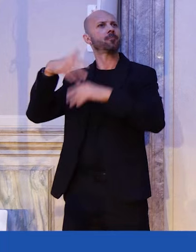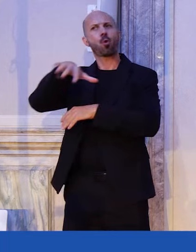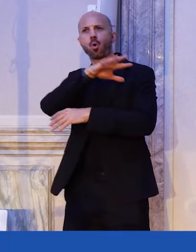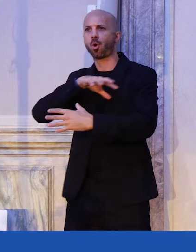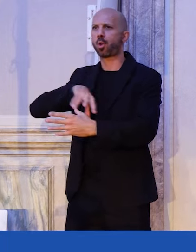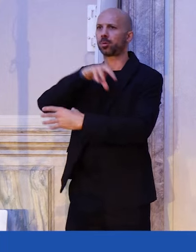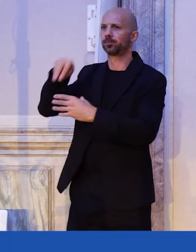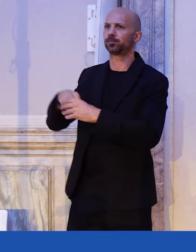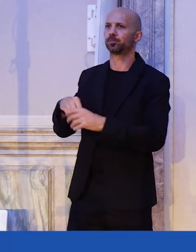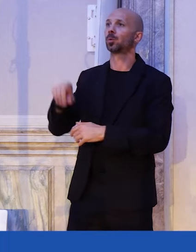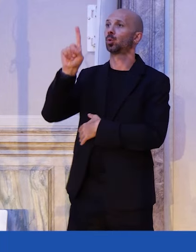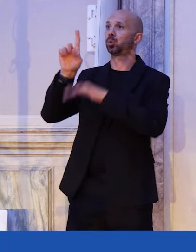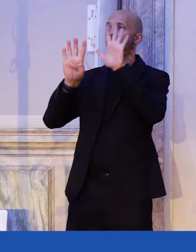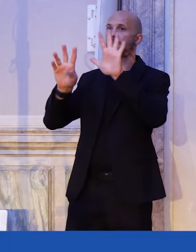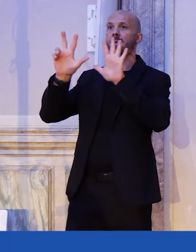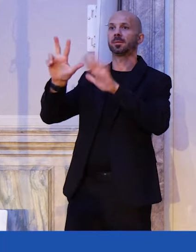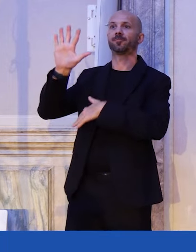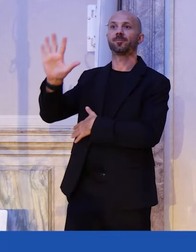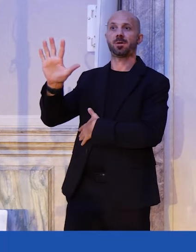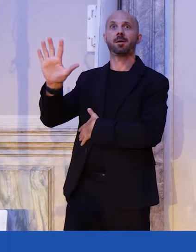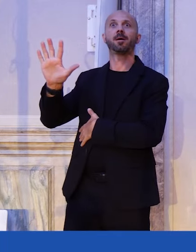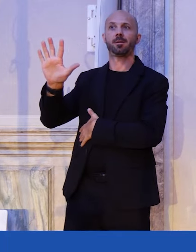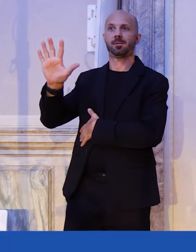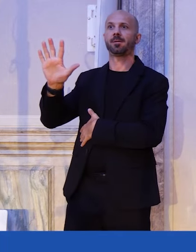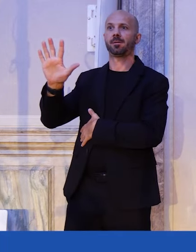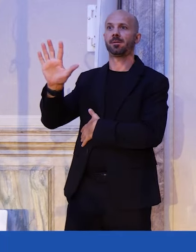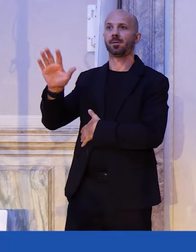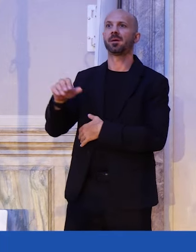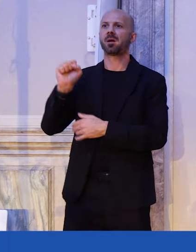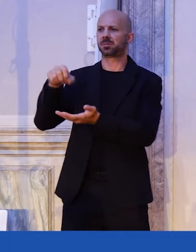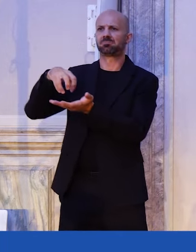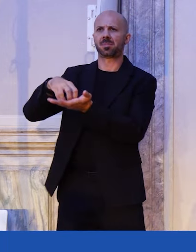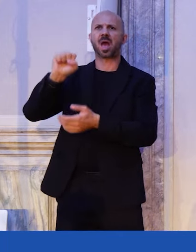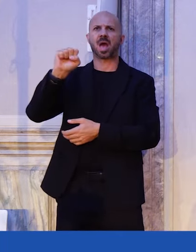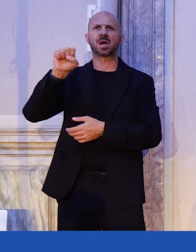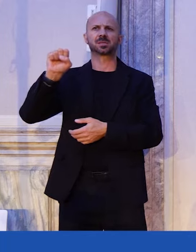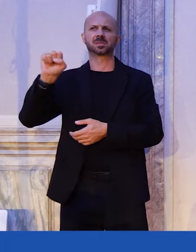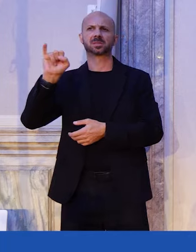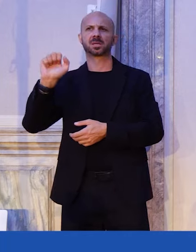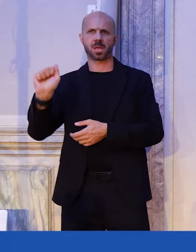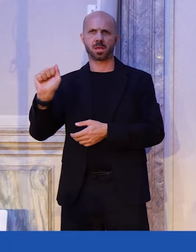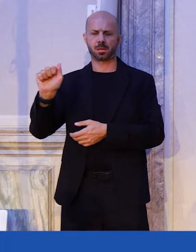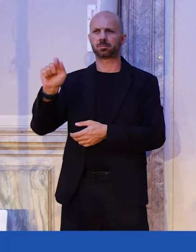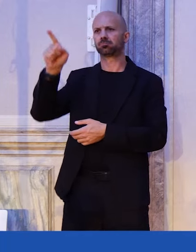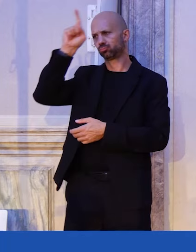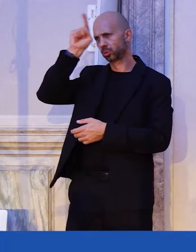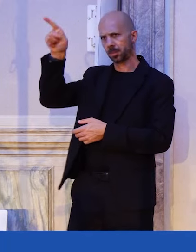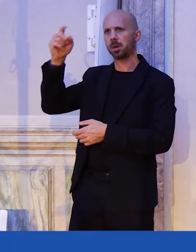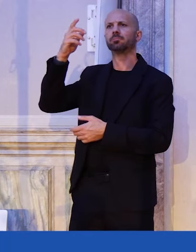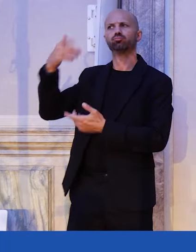Federal culture foundation and indeed all the foundations and partners who have supported us over the